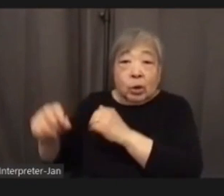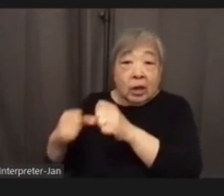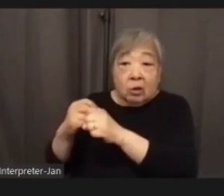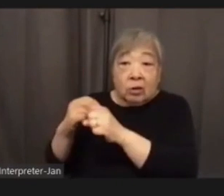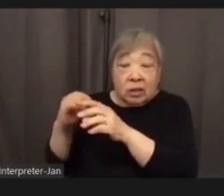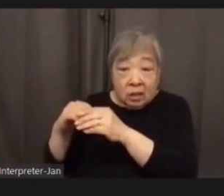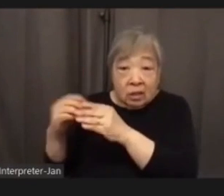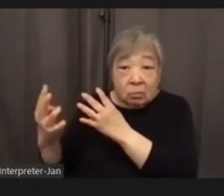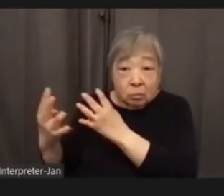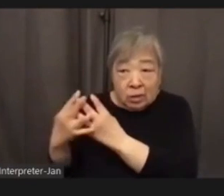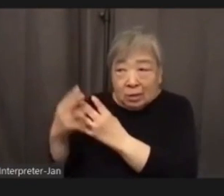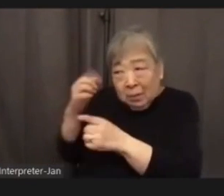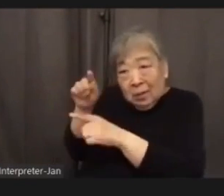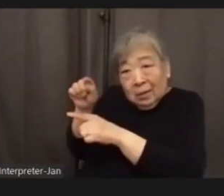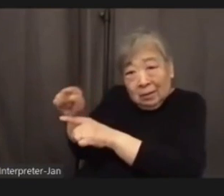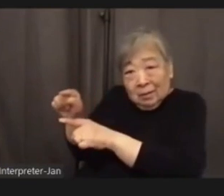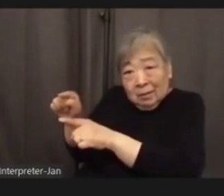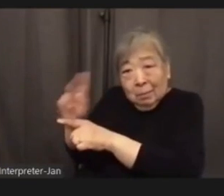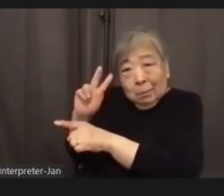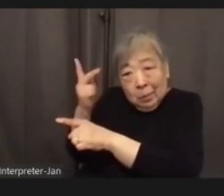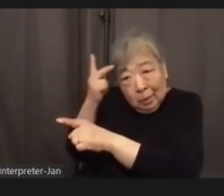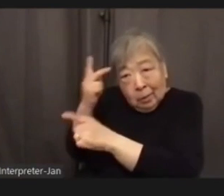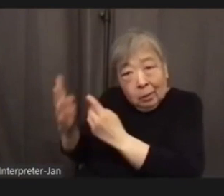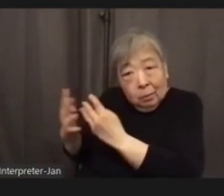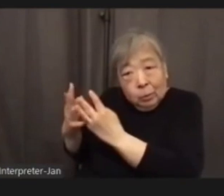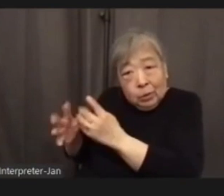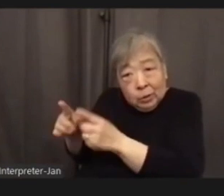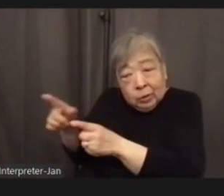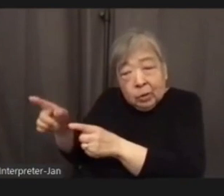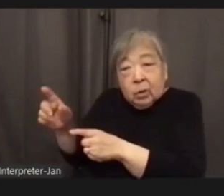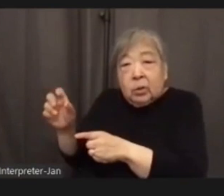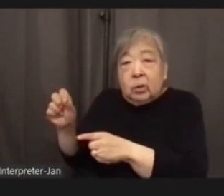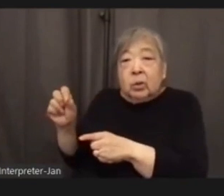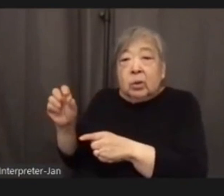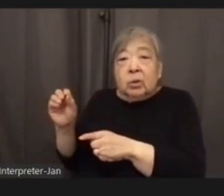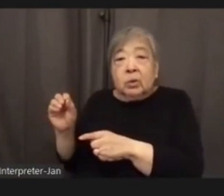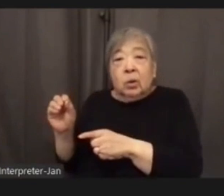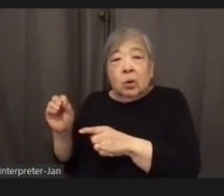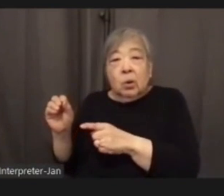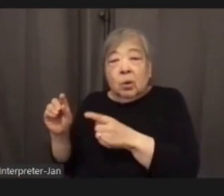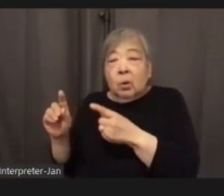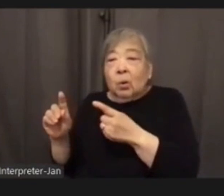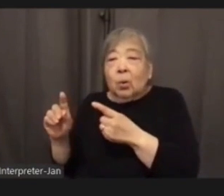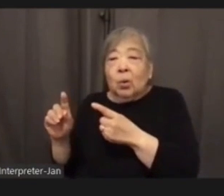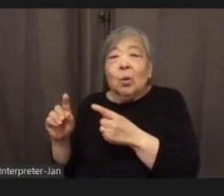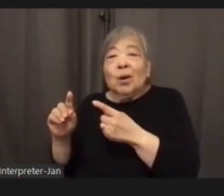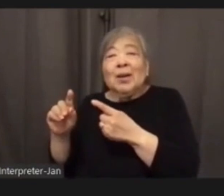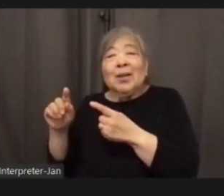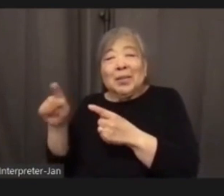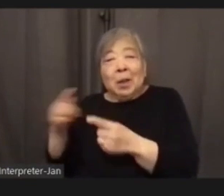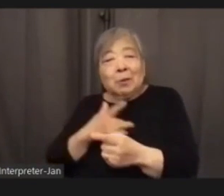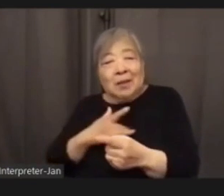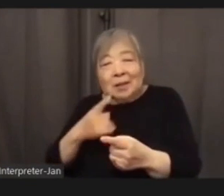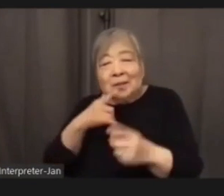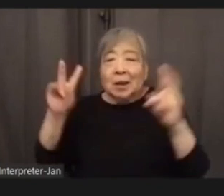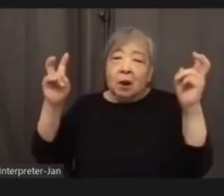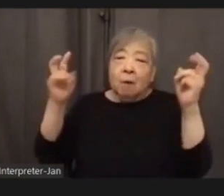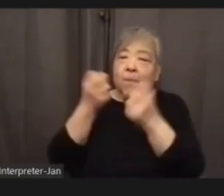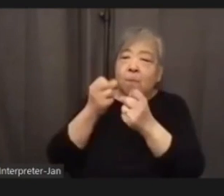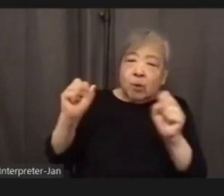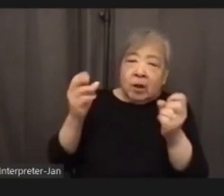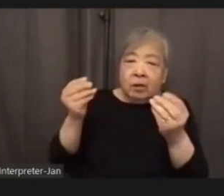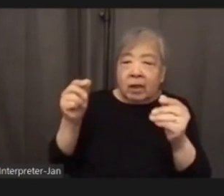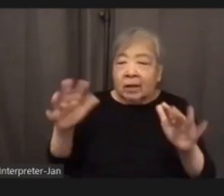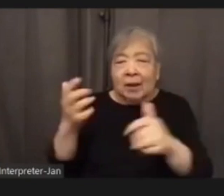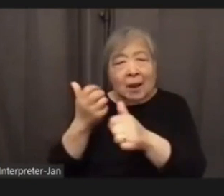political prisoner. So one of the salutations that they always used was free the land, free the land. Every time they